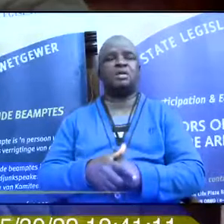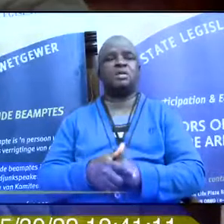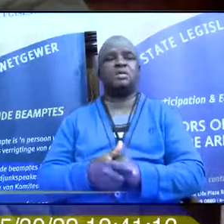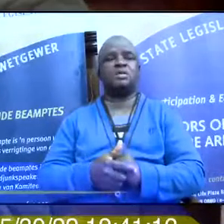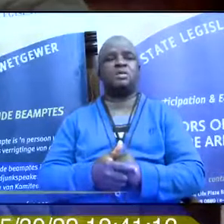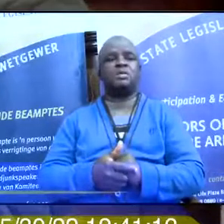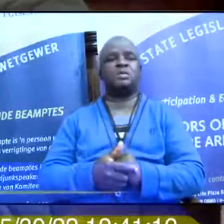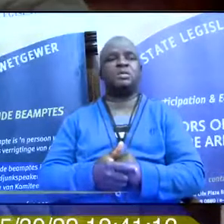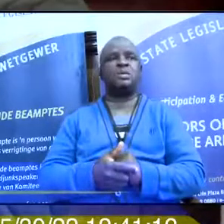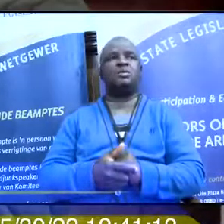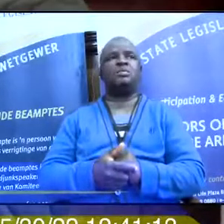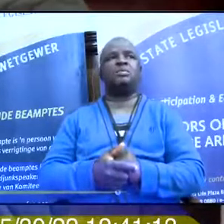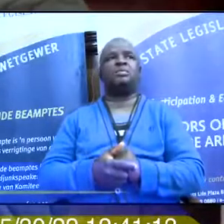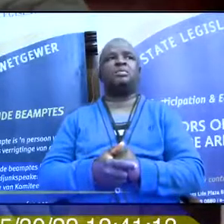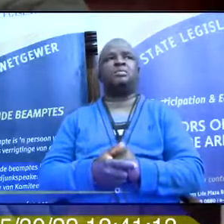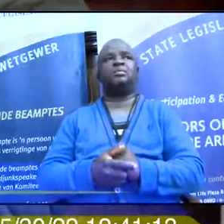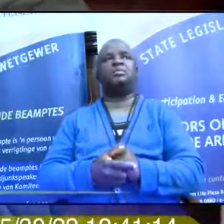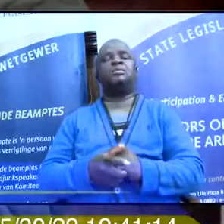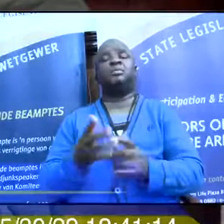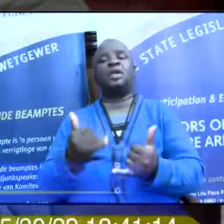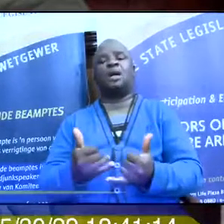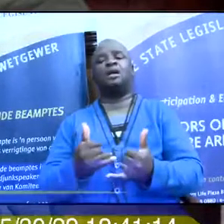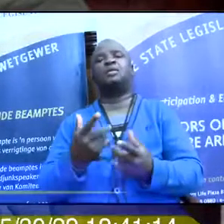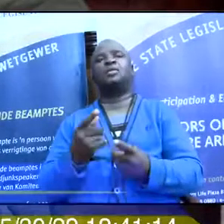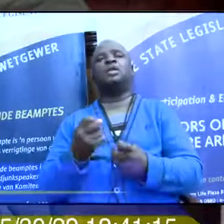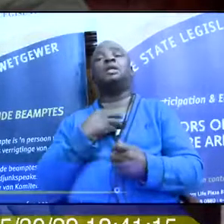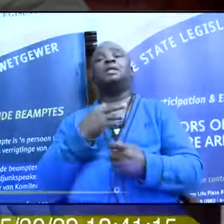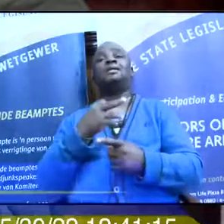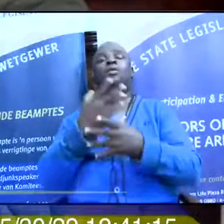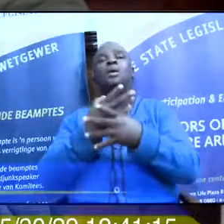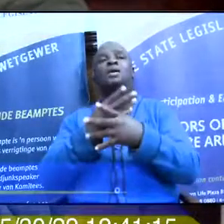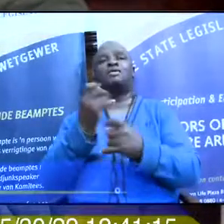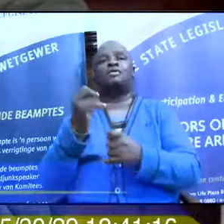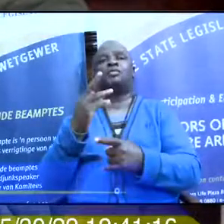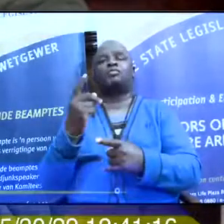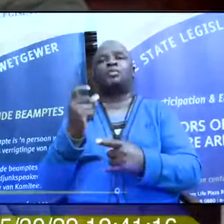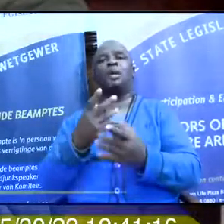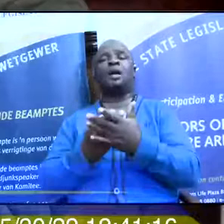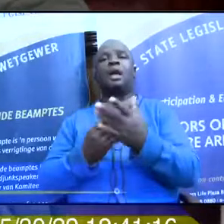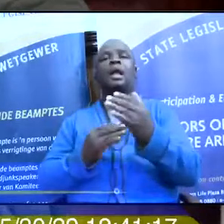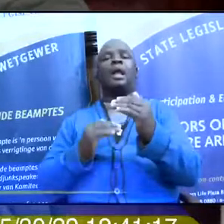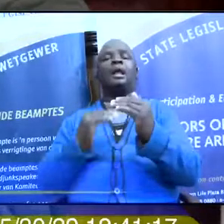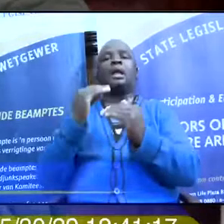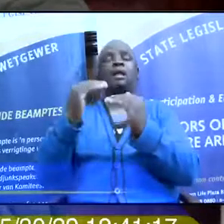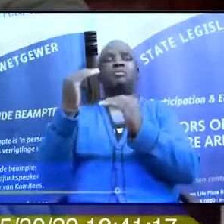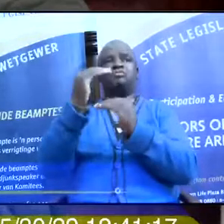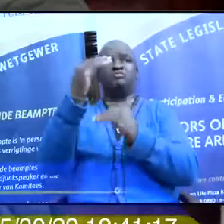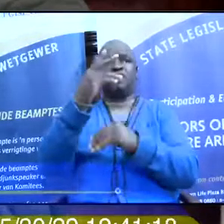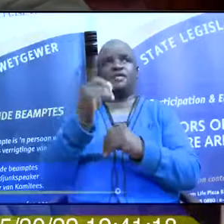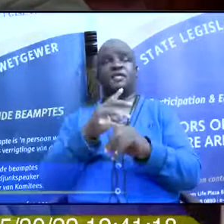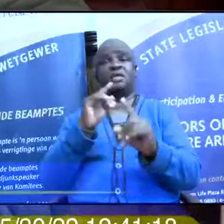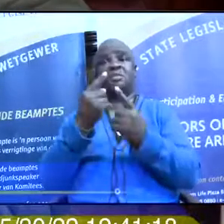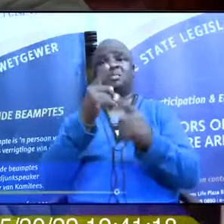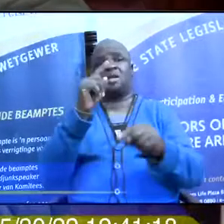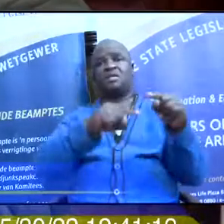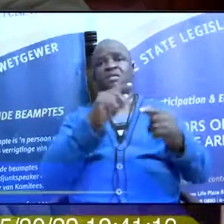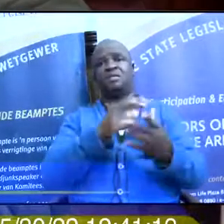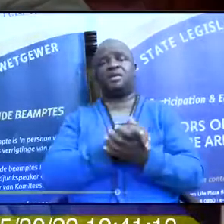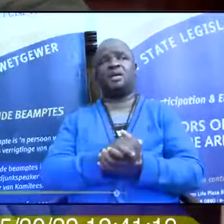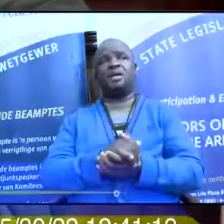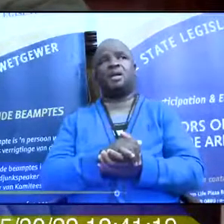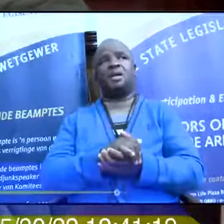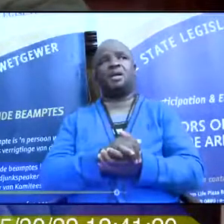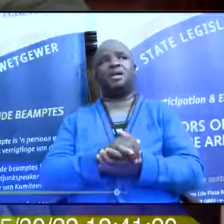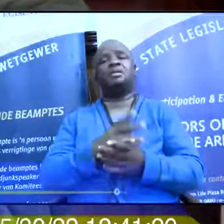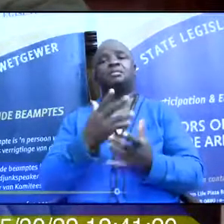upward mobility within the workplace in different government departments there is